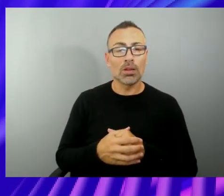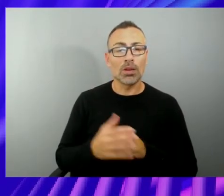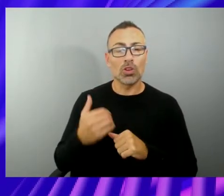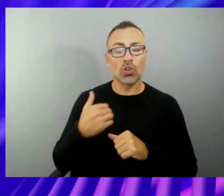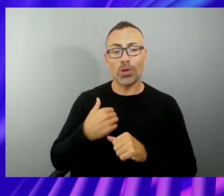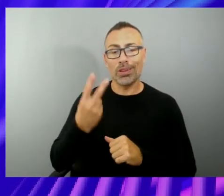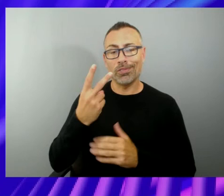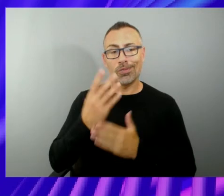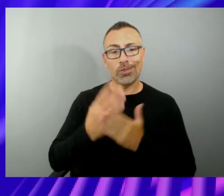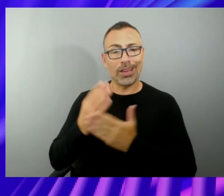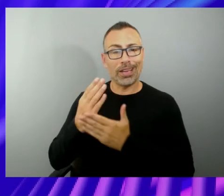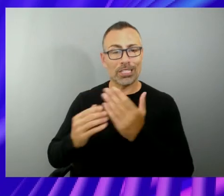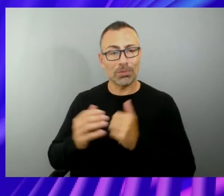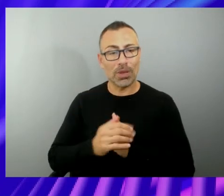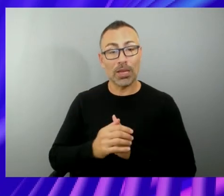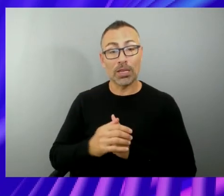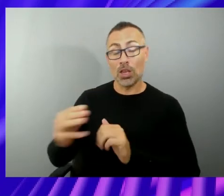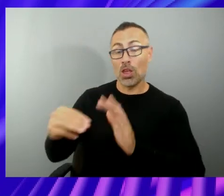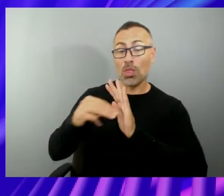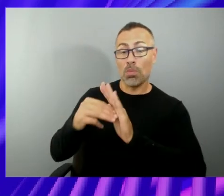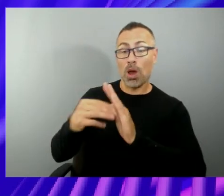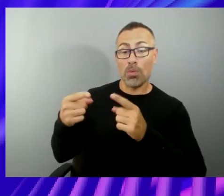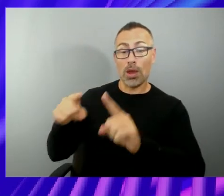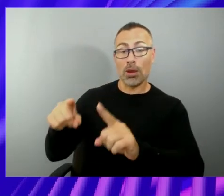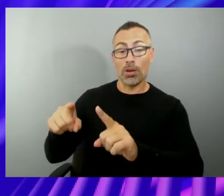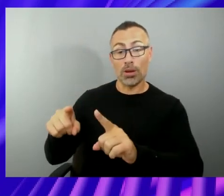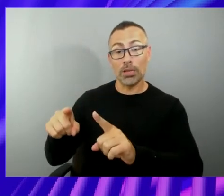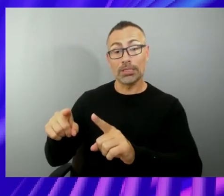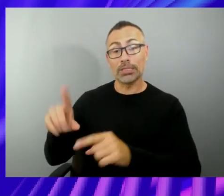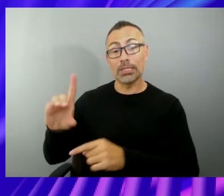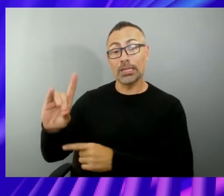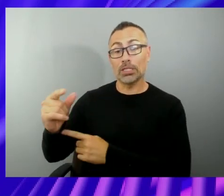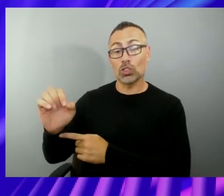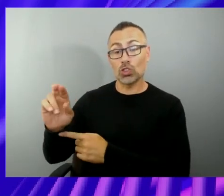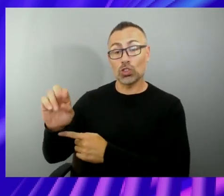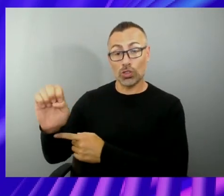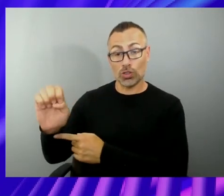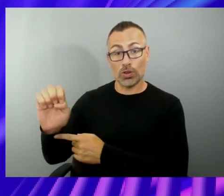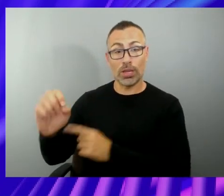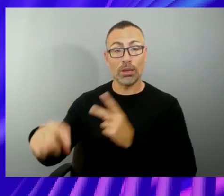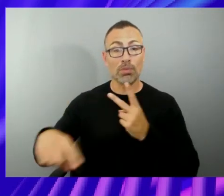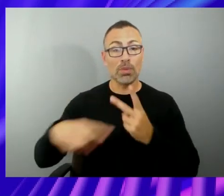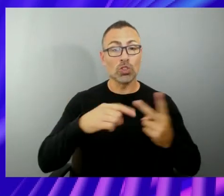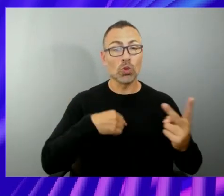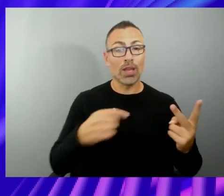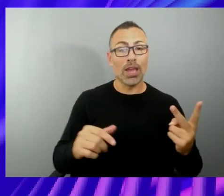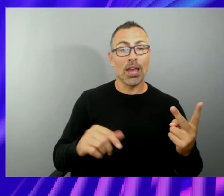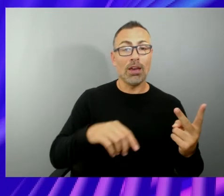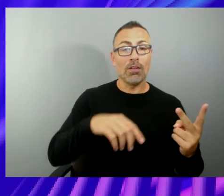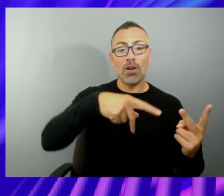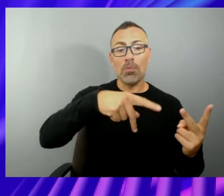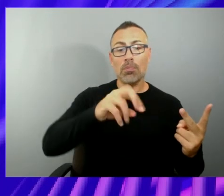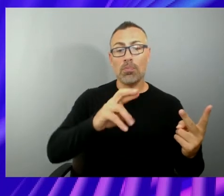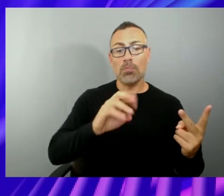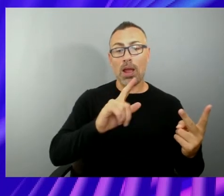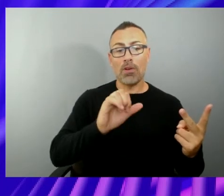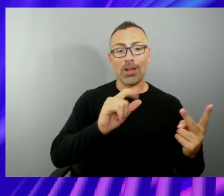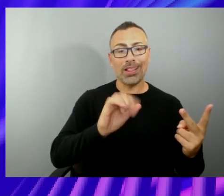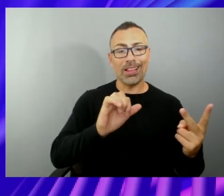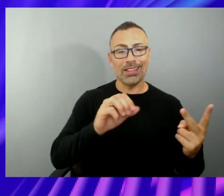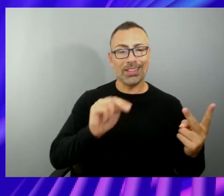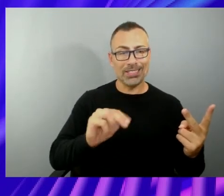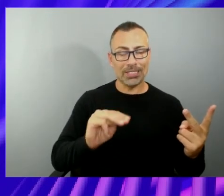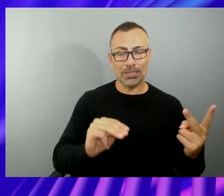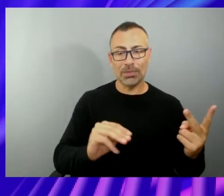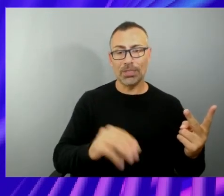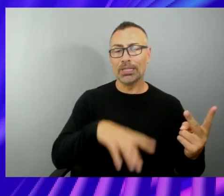degree that we have talked about, and then there is data parallelism degree. We also call it as DDP. So we